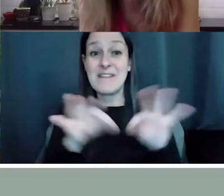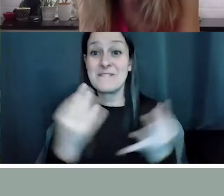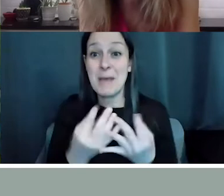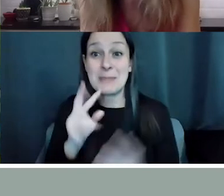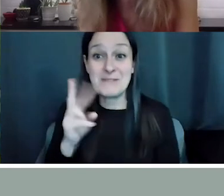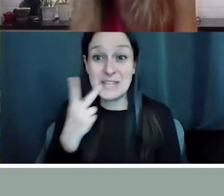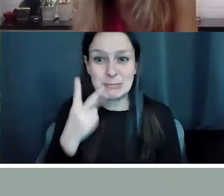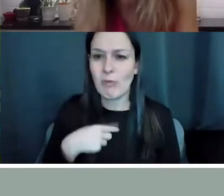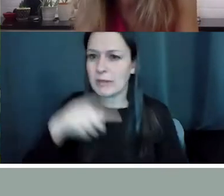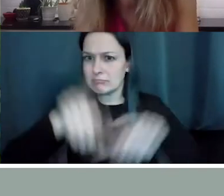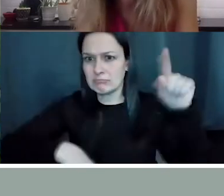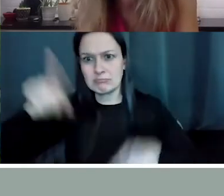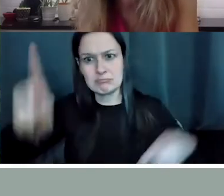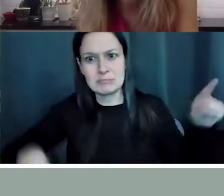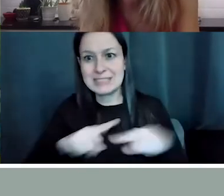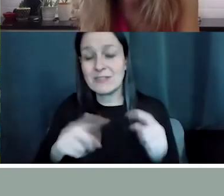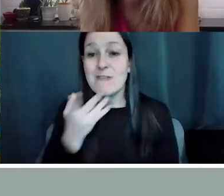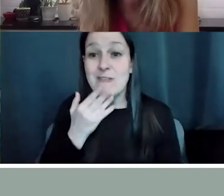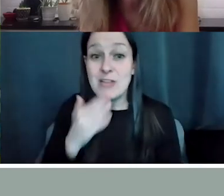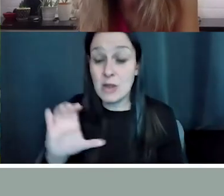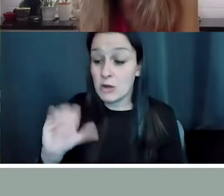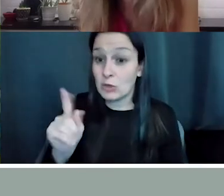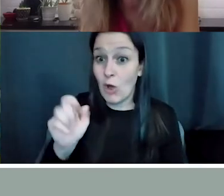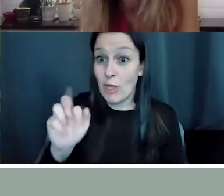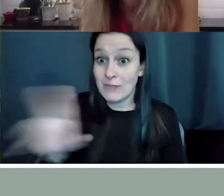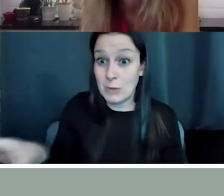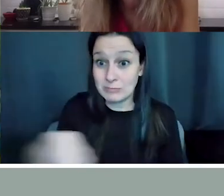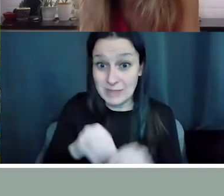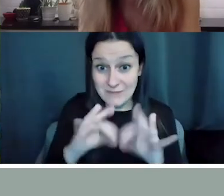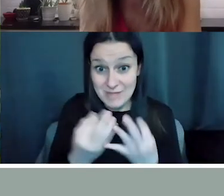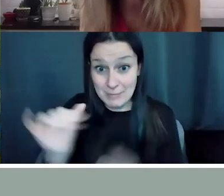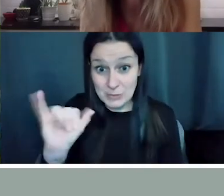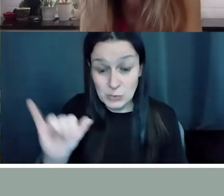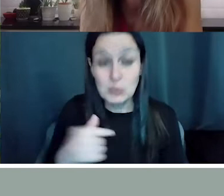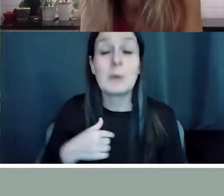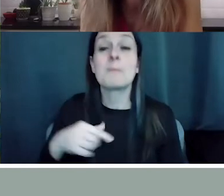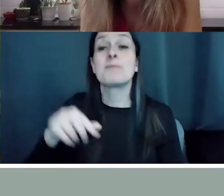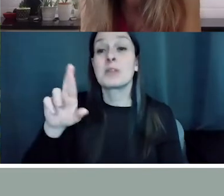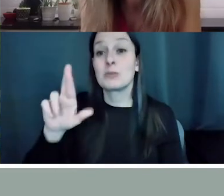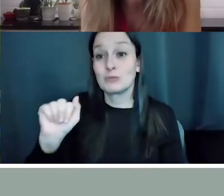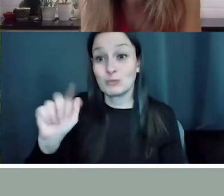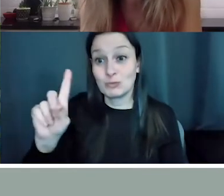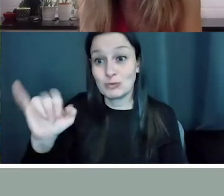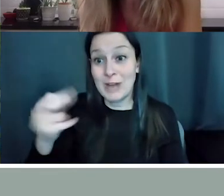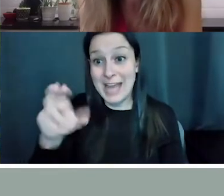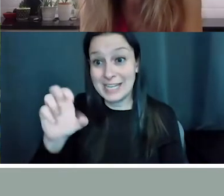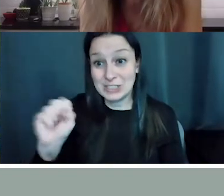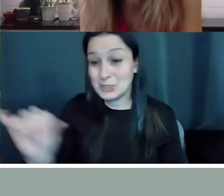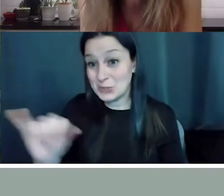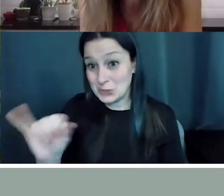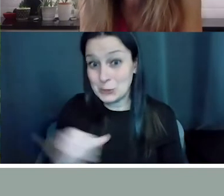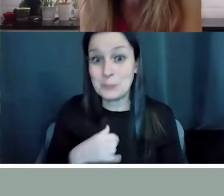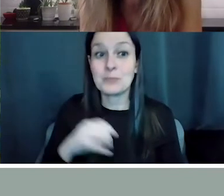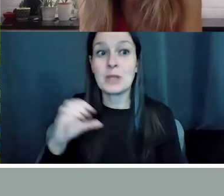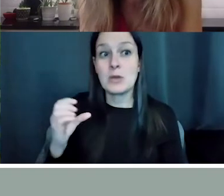in all colors because cauliflower would fall into this family as well, even radishes. So this one is not color-based.